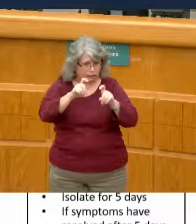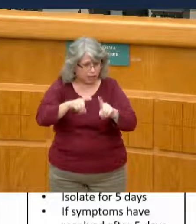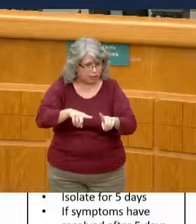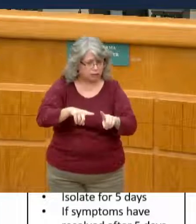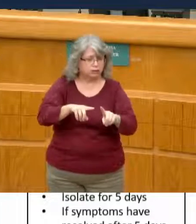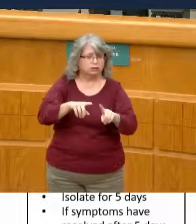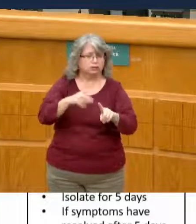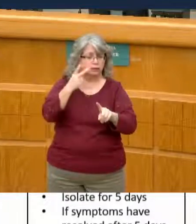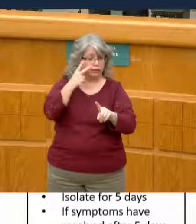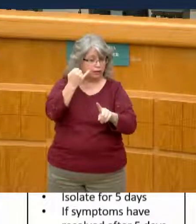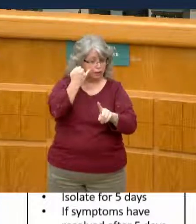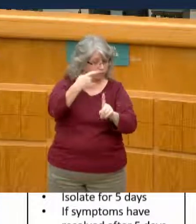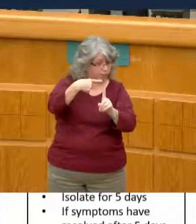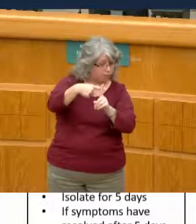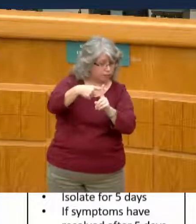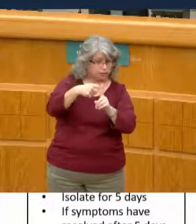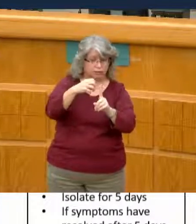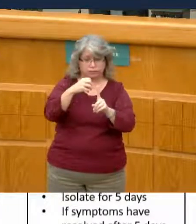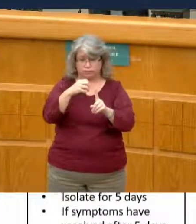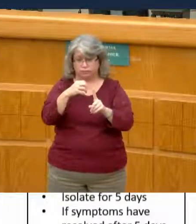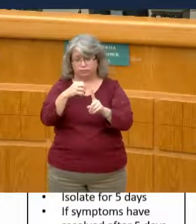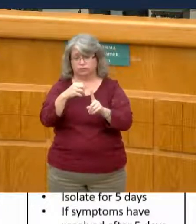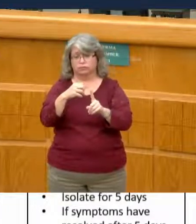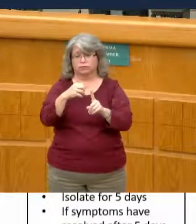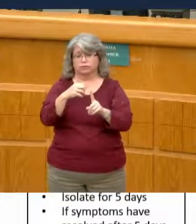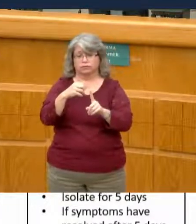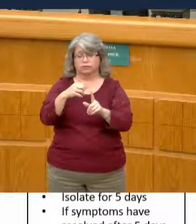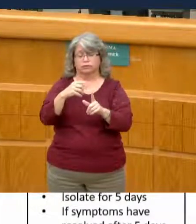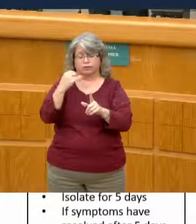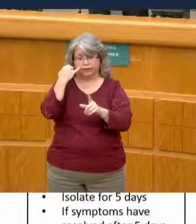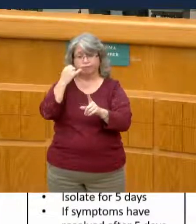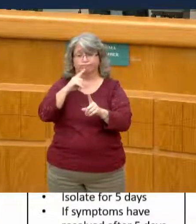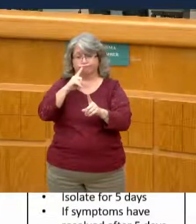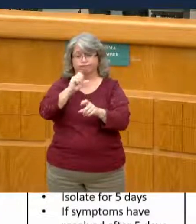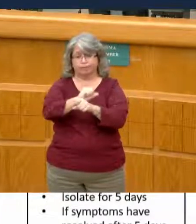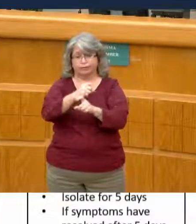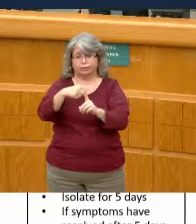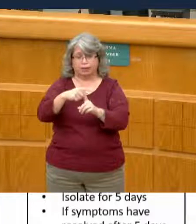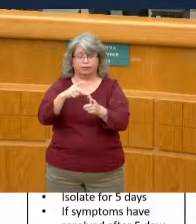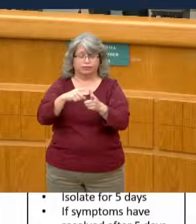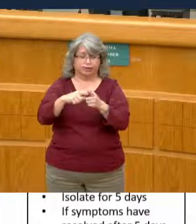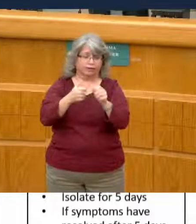it from there. Versus if you're positive, you could follow the other criteria that's on the left-hand side here.